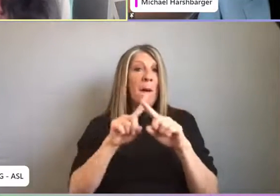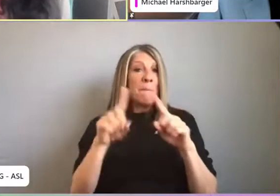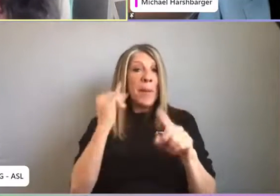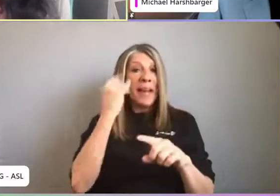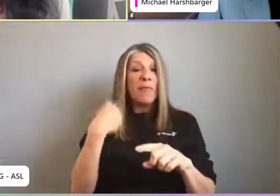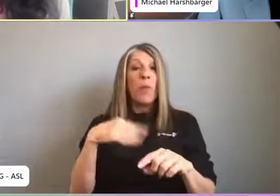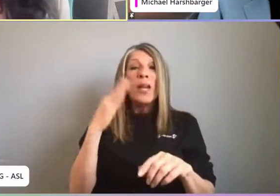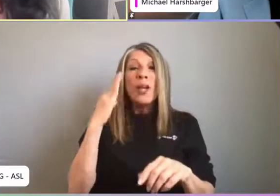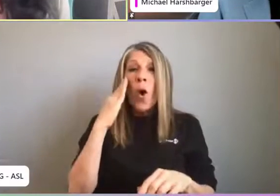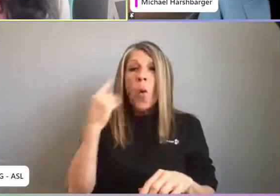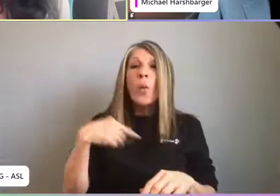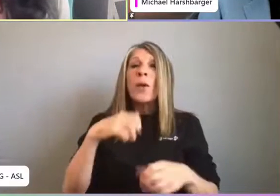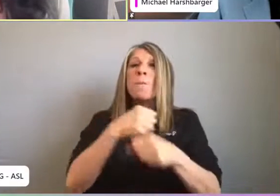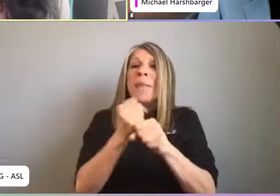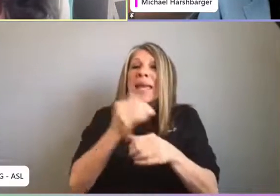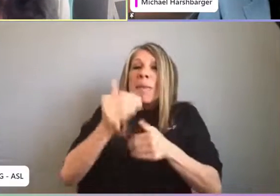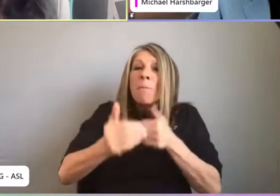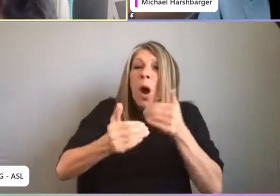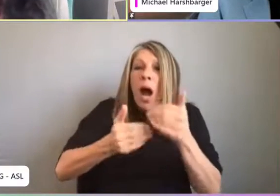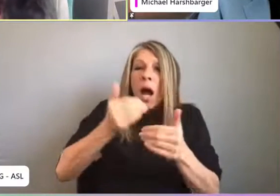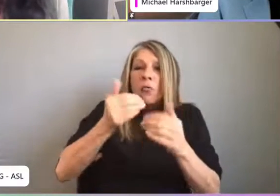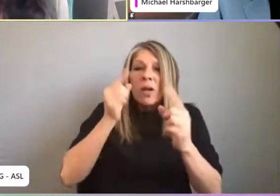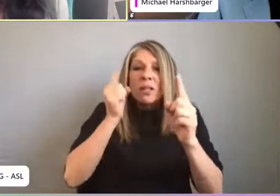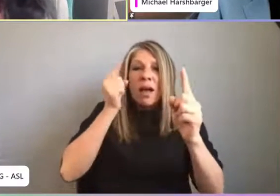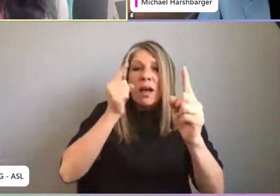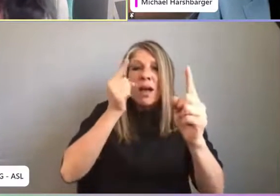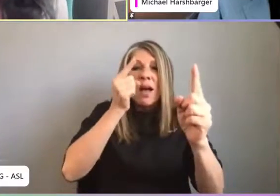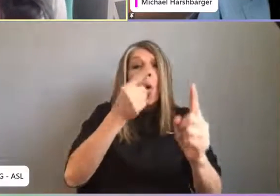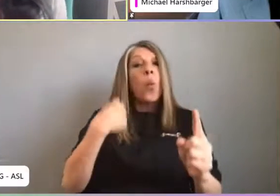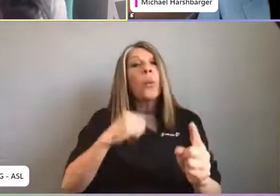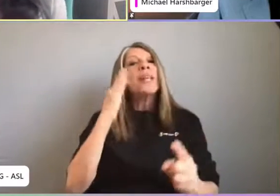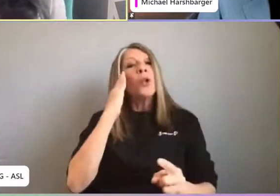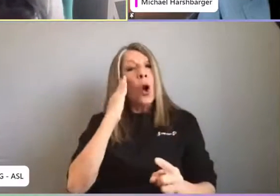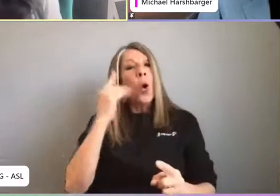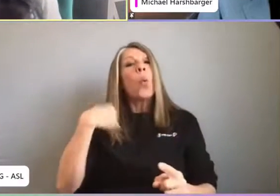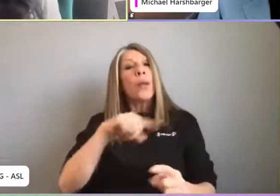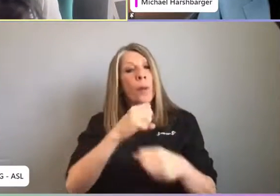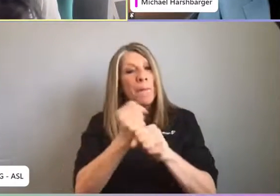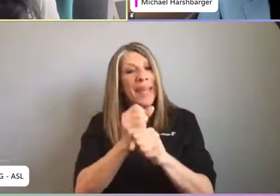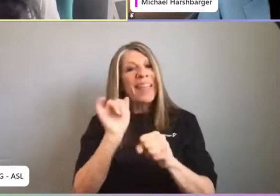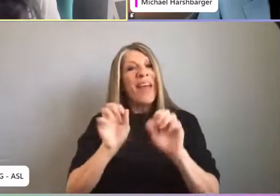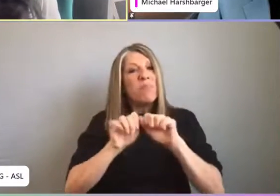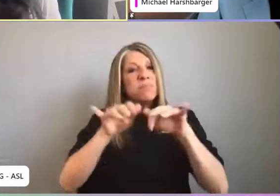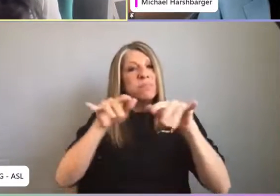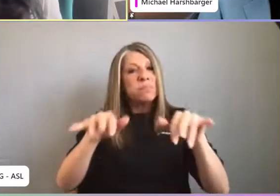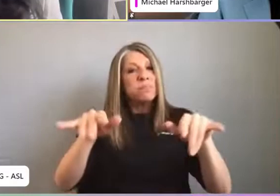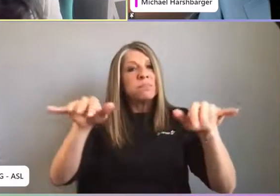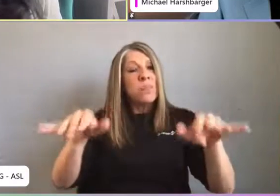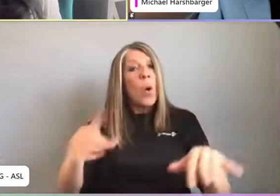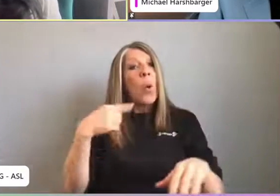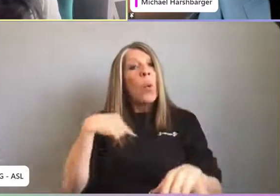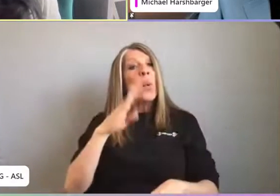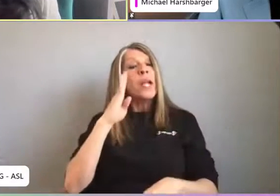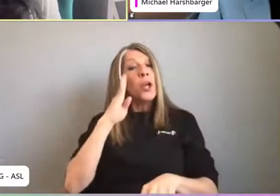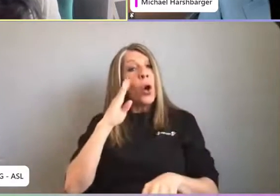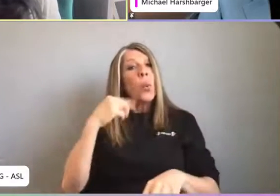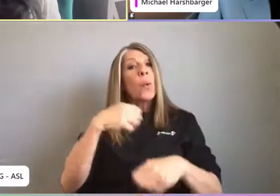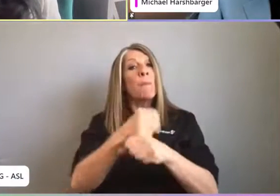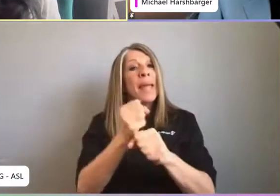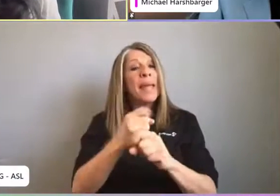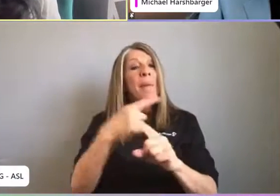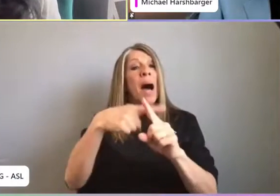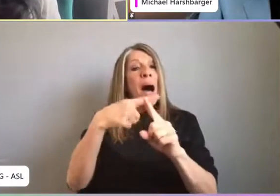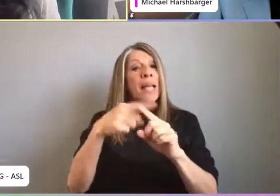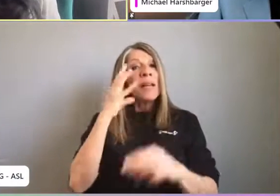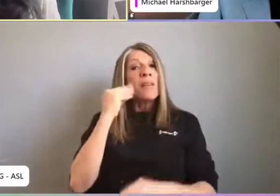we know we're making progress to the goal, we know we're creating that ripple. We know we're creating a positive